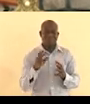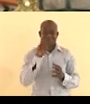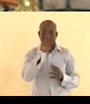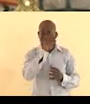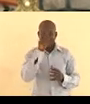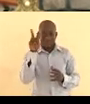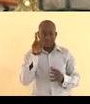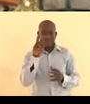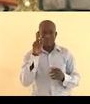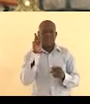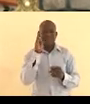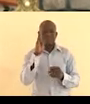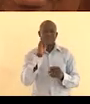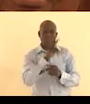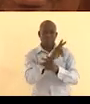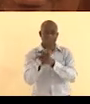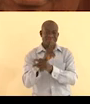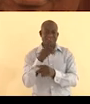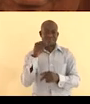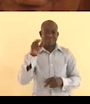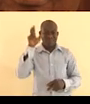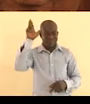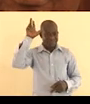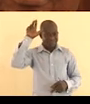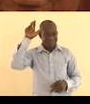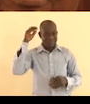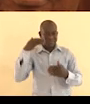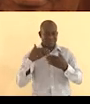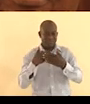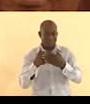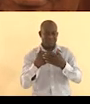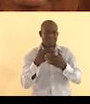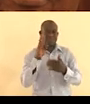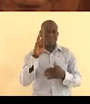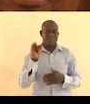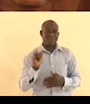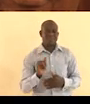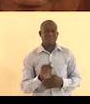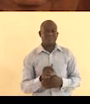Anyone who is desiring vision, be very careful, because the devil is close by.